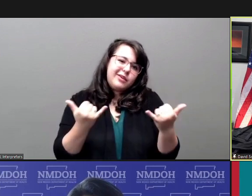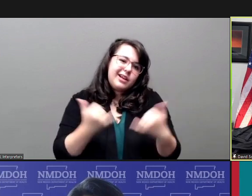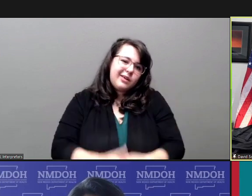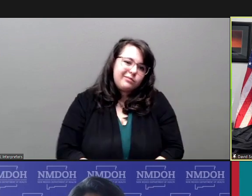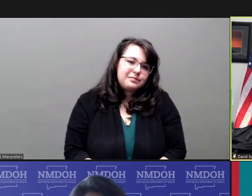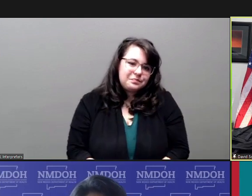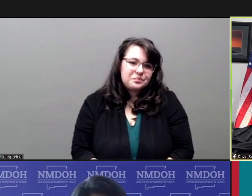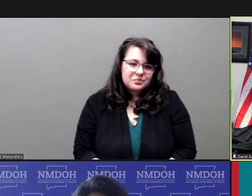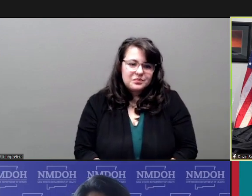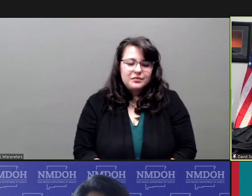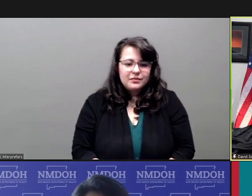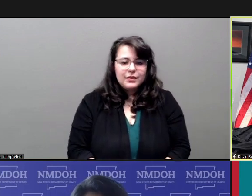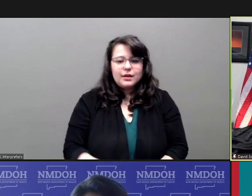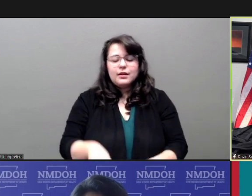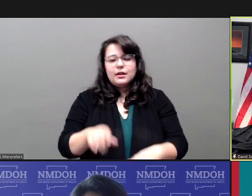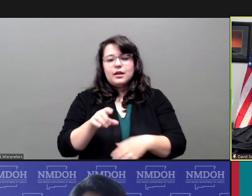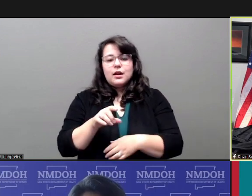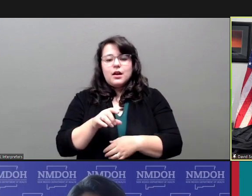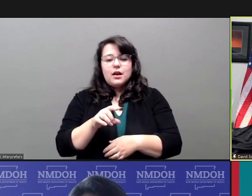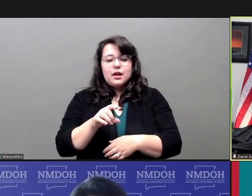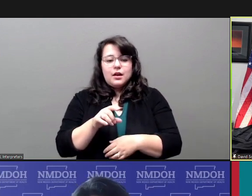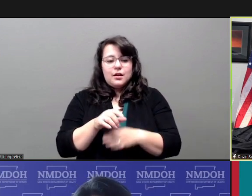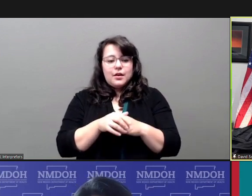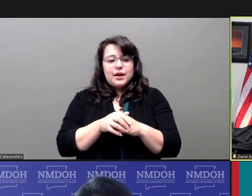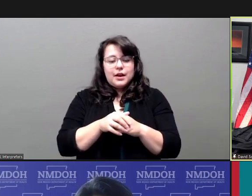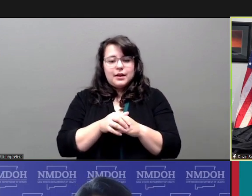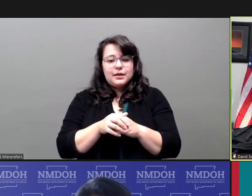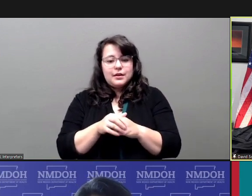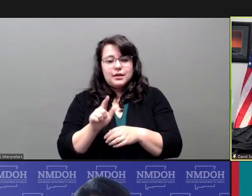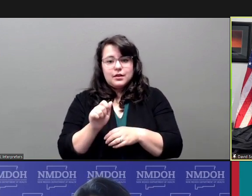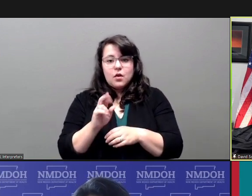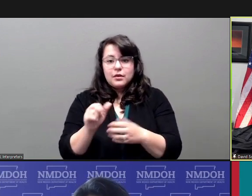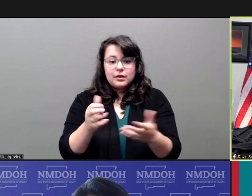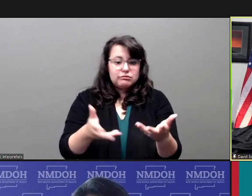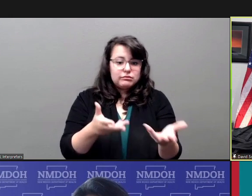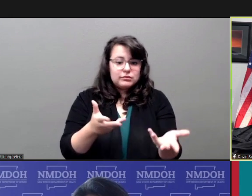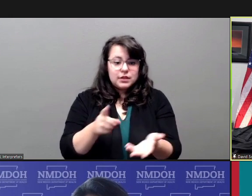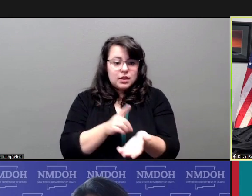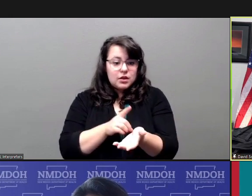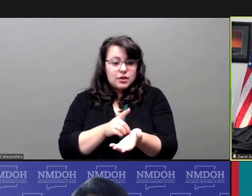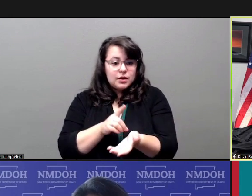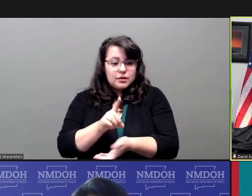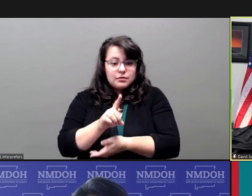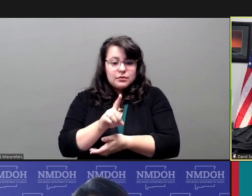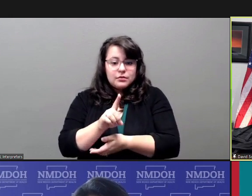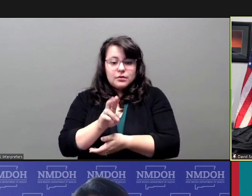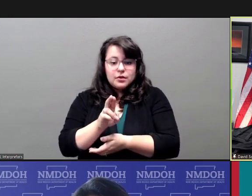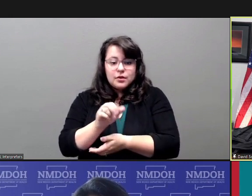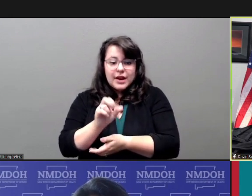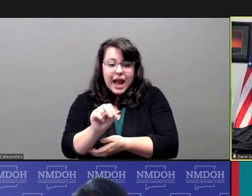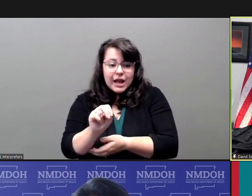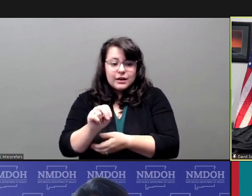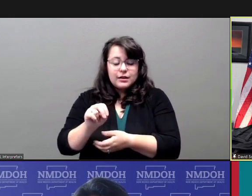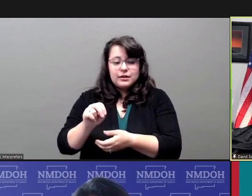Laura, or sorry, Dr. Barahona, or Dr. Duran, anything else?